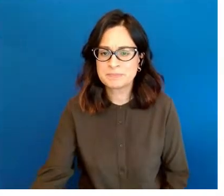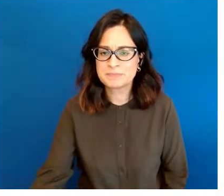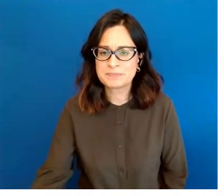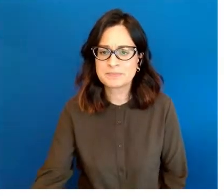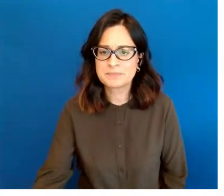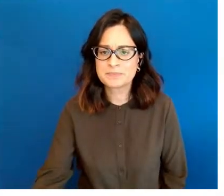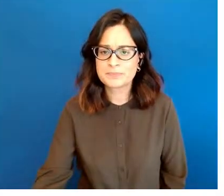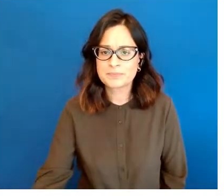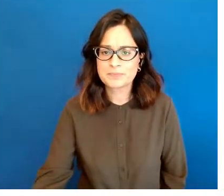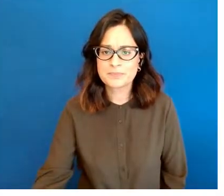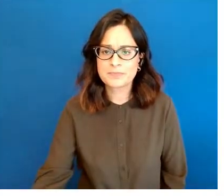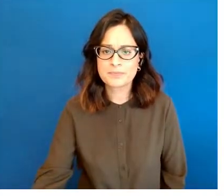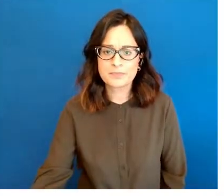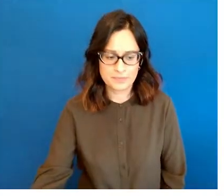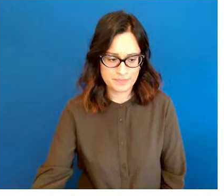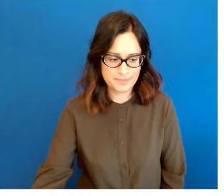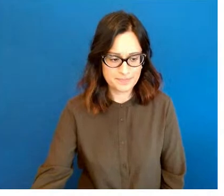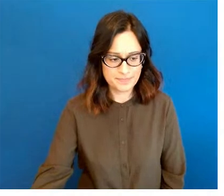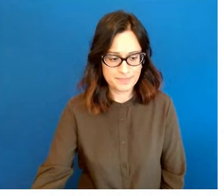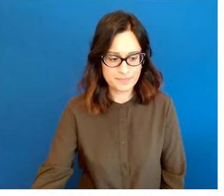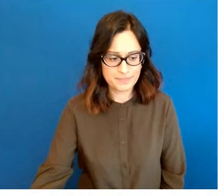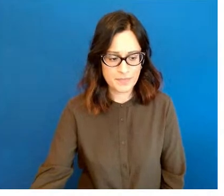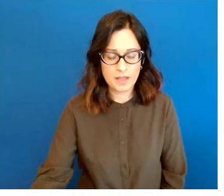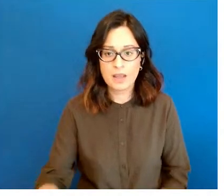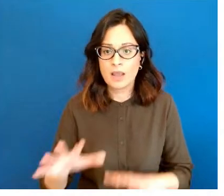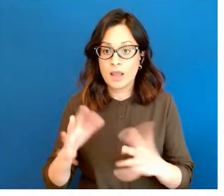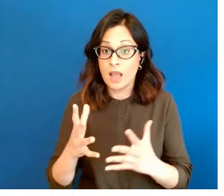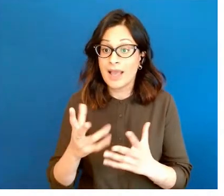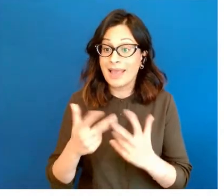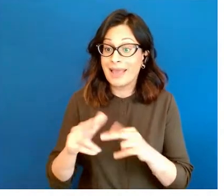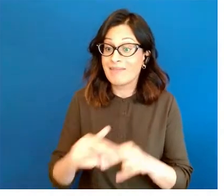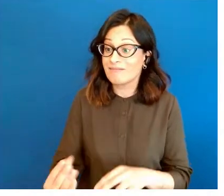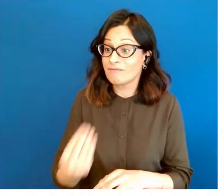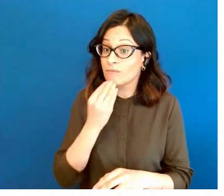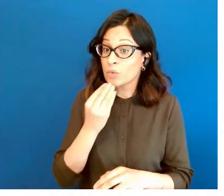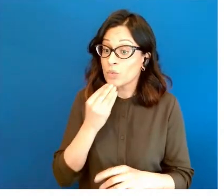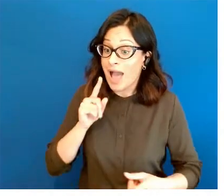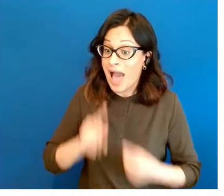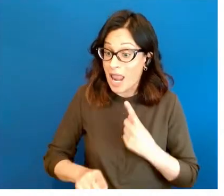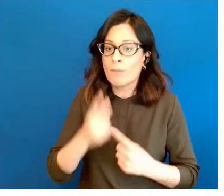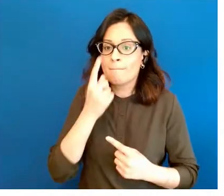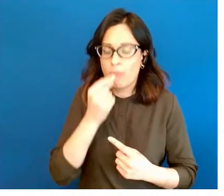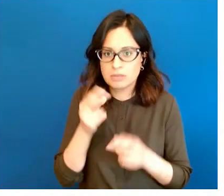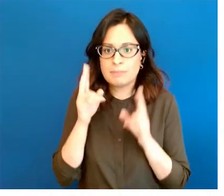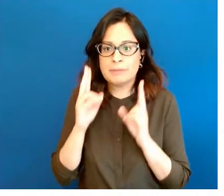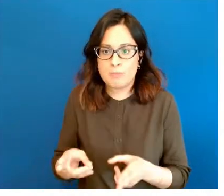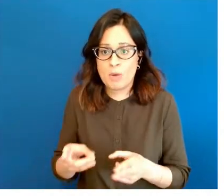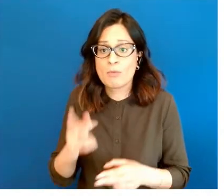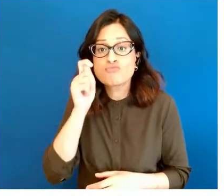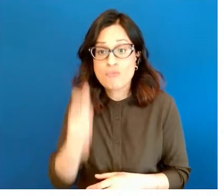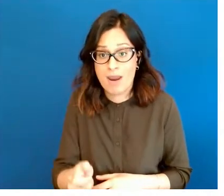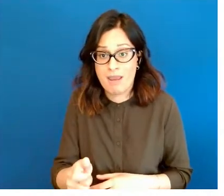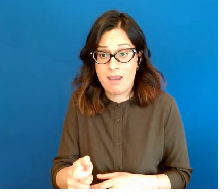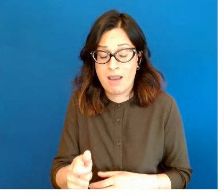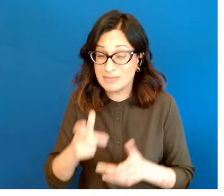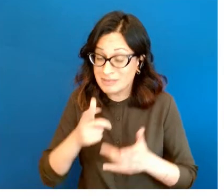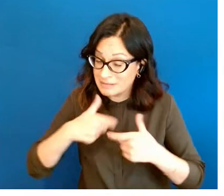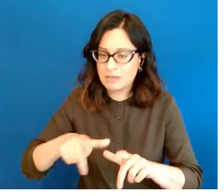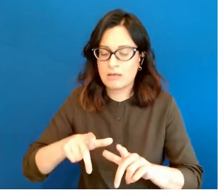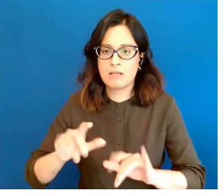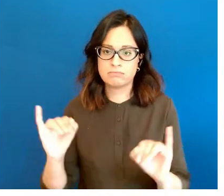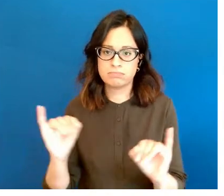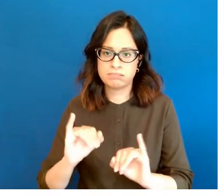So unfortunately, food allergy does kill. Thankfully, it is a rare event. It's rare but tragic, and